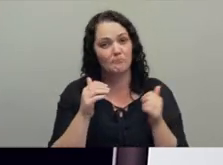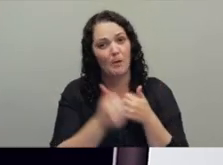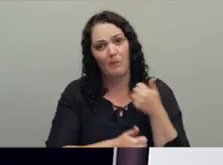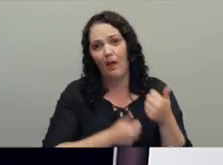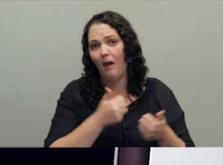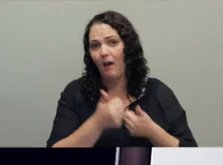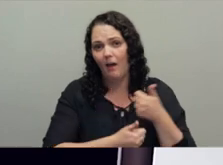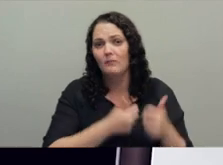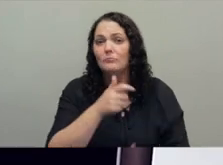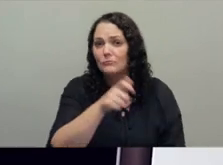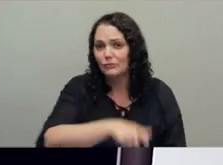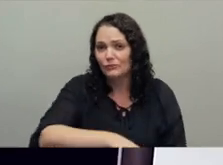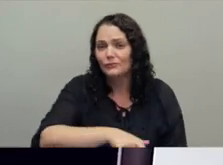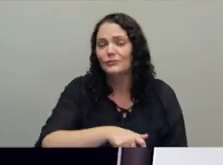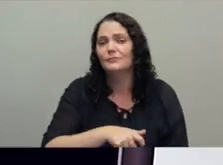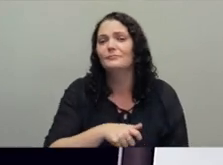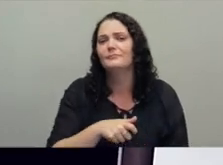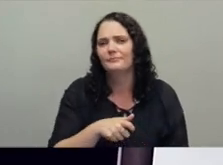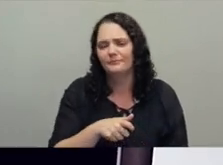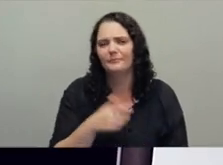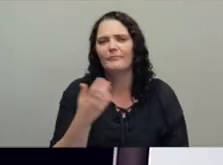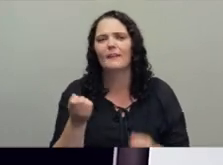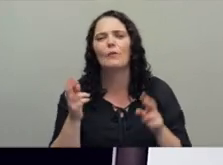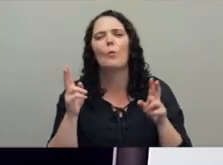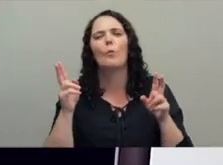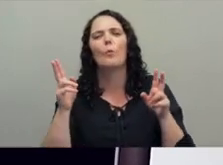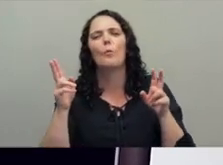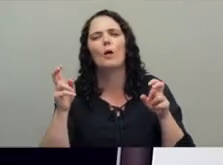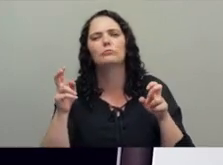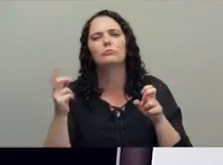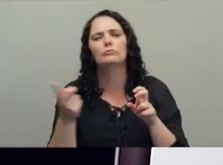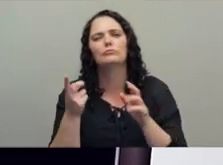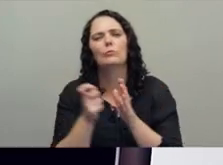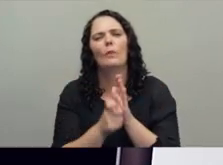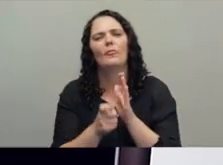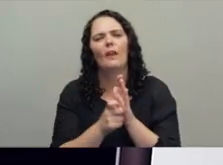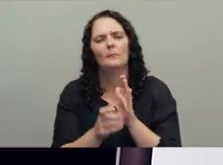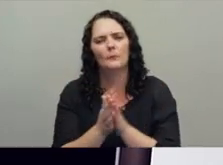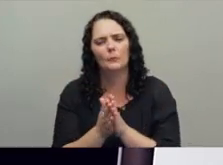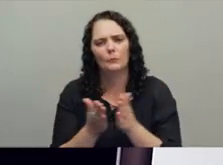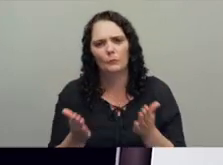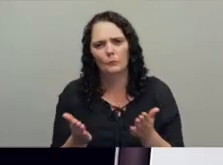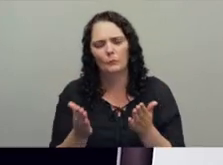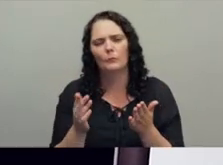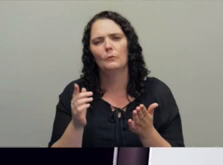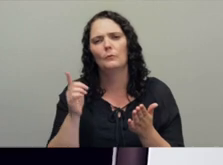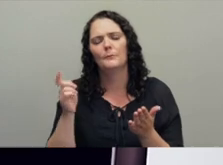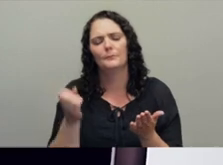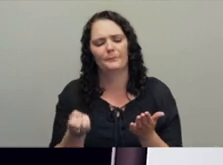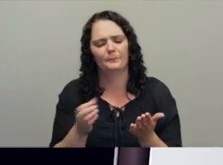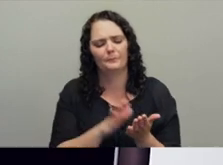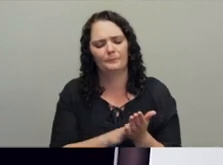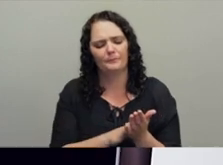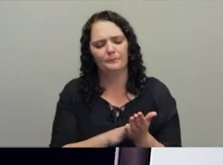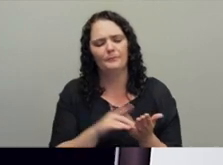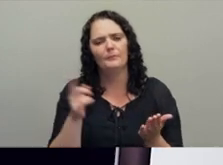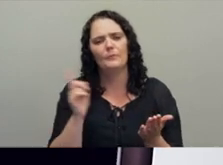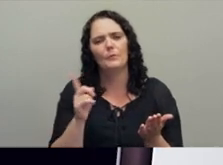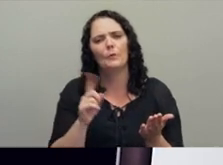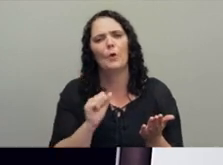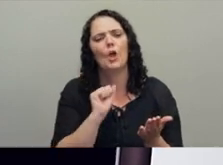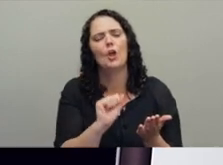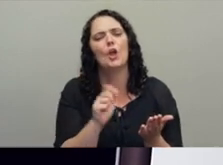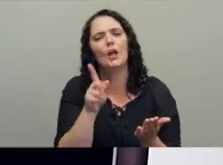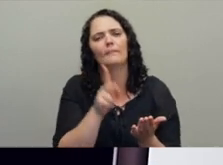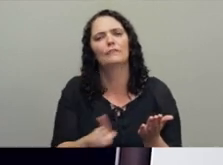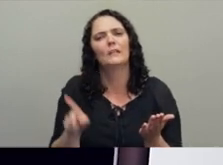a wonderful quote in the book where the author writes that one of the things that contributed to her popularity were her